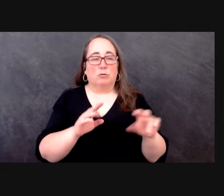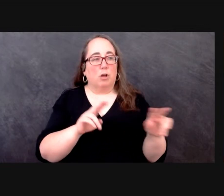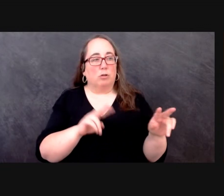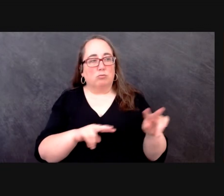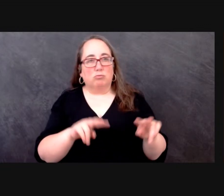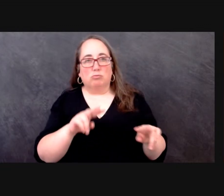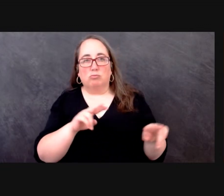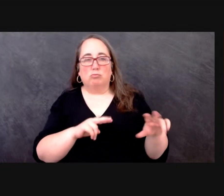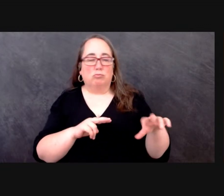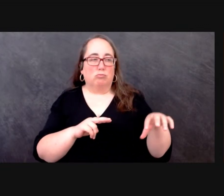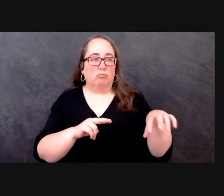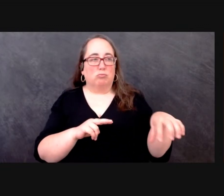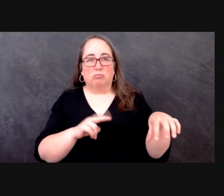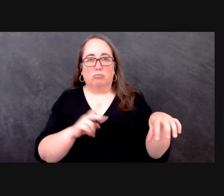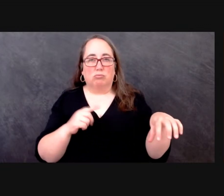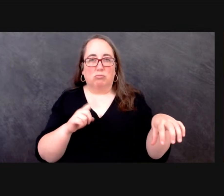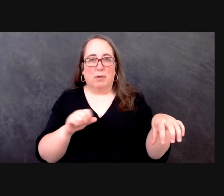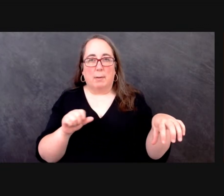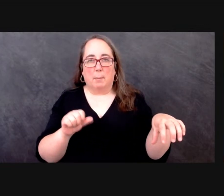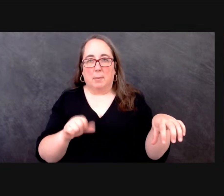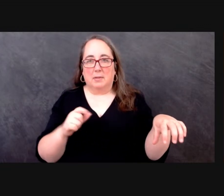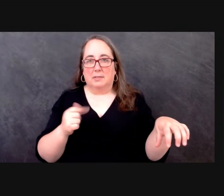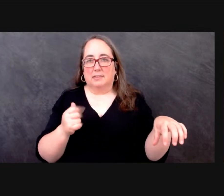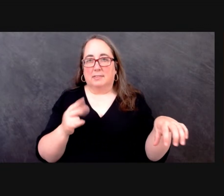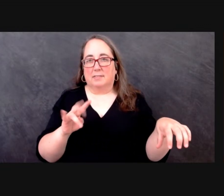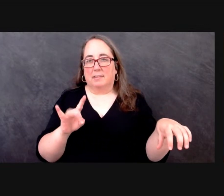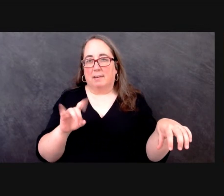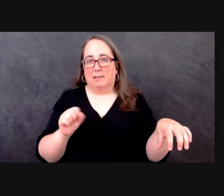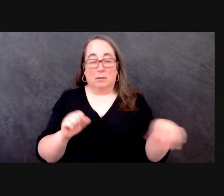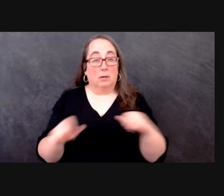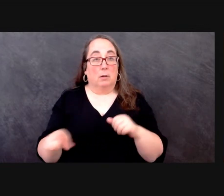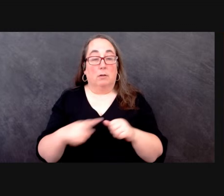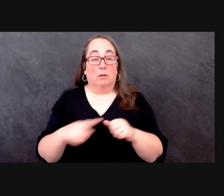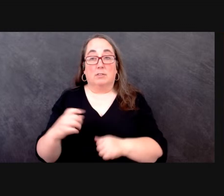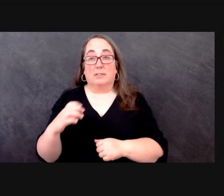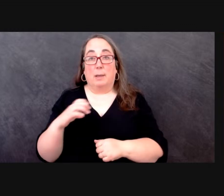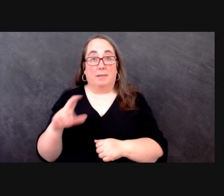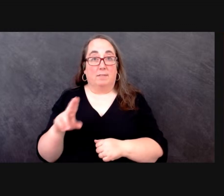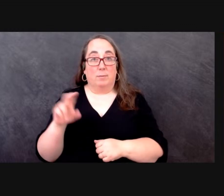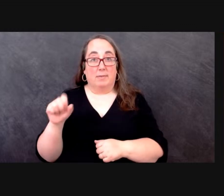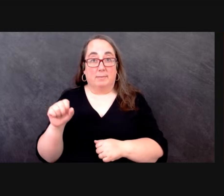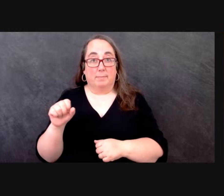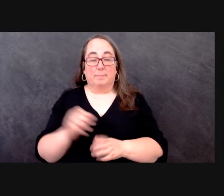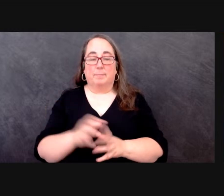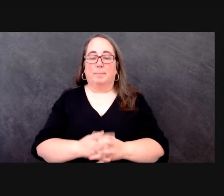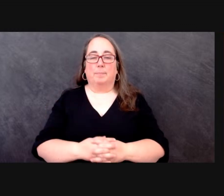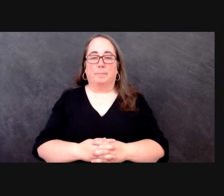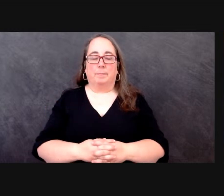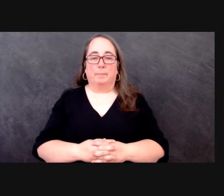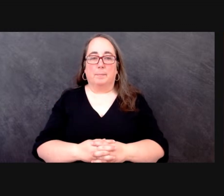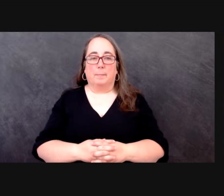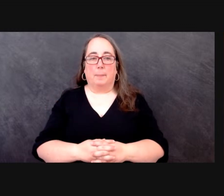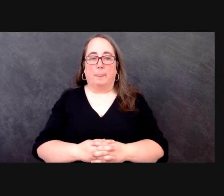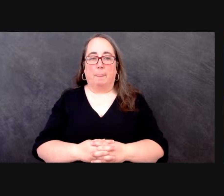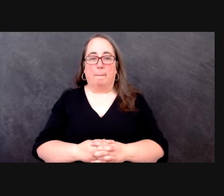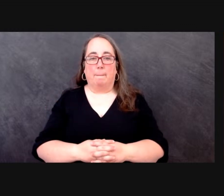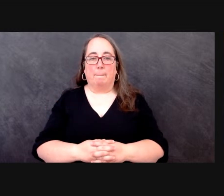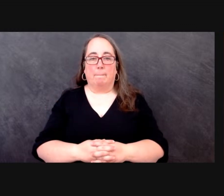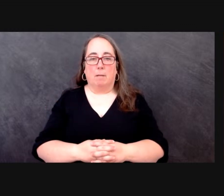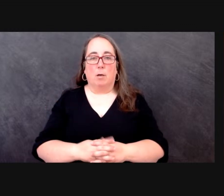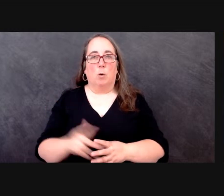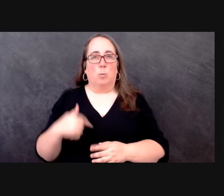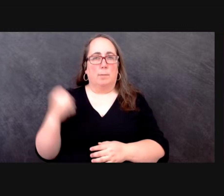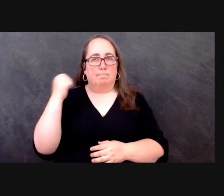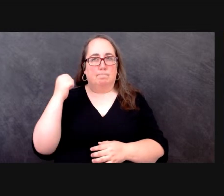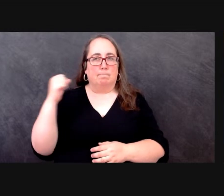Annapolis skyline since the 1780s, and it was the first capital of the U.S. as our successful revolution against